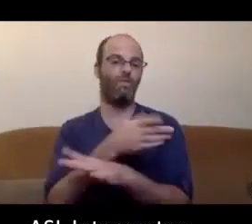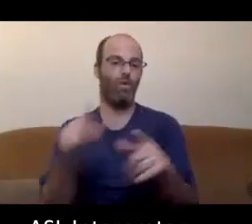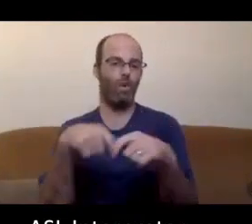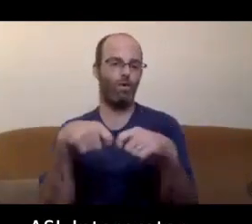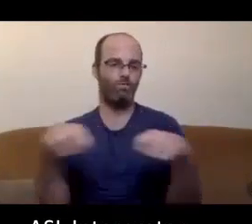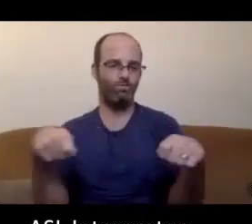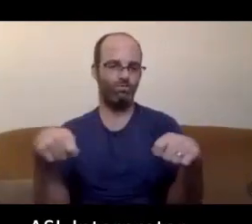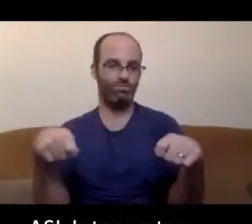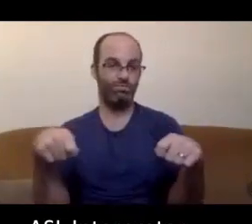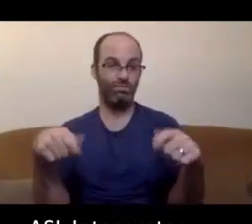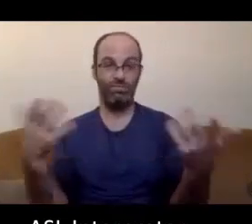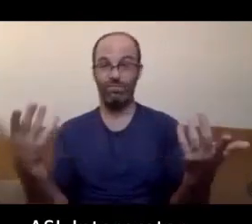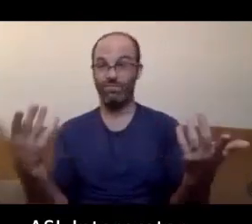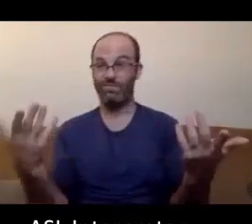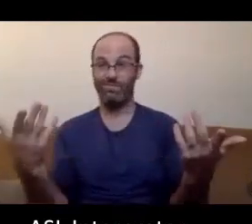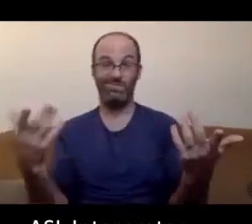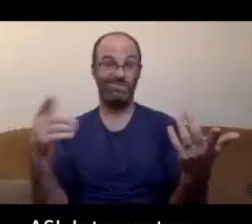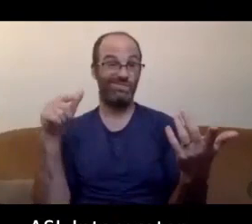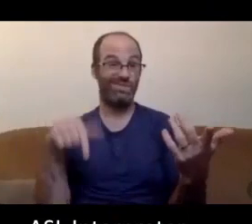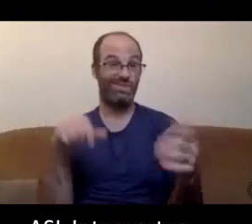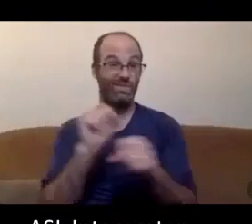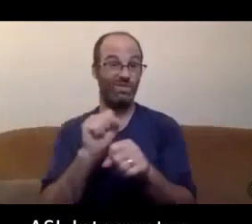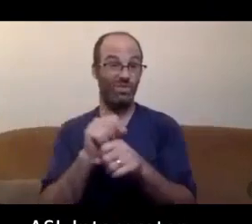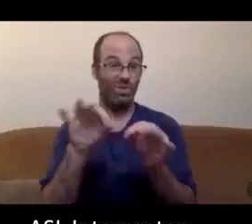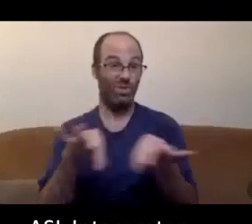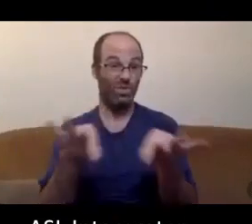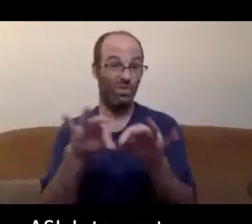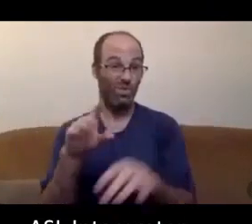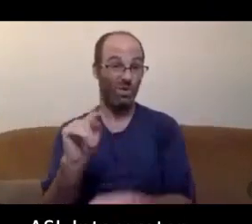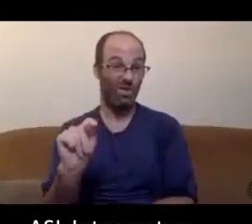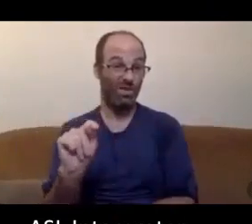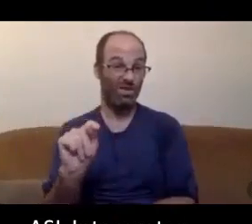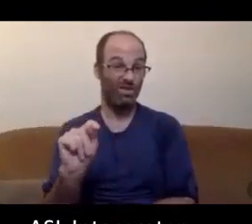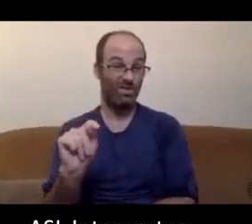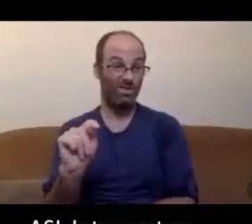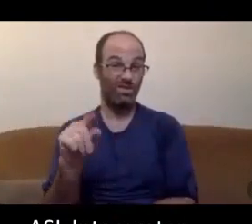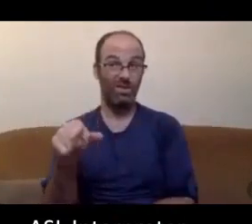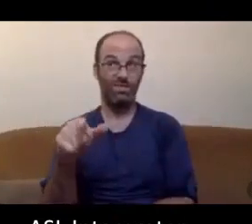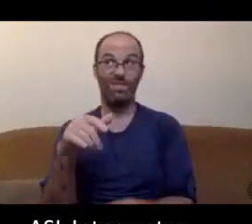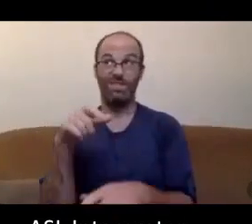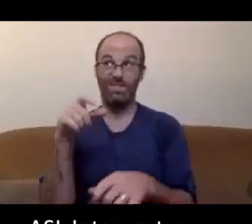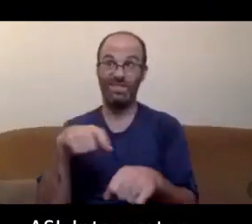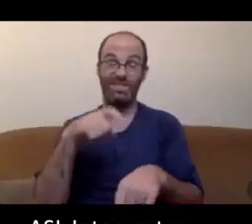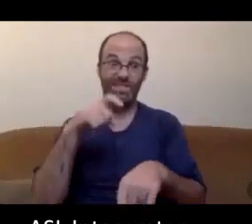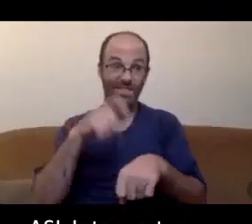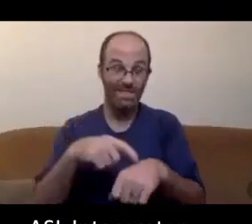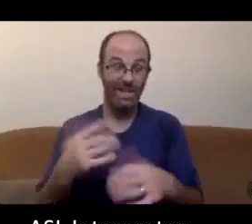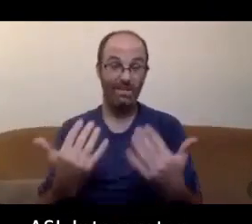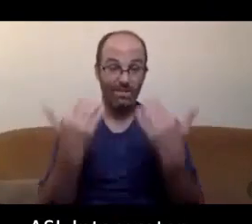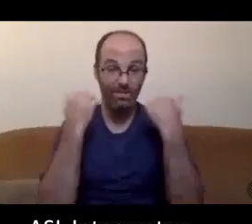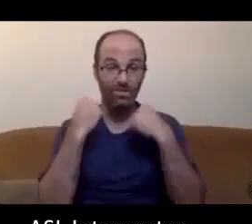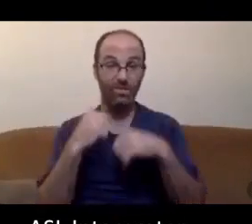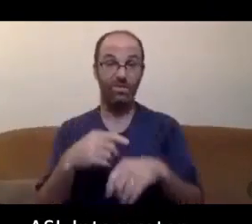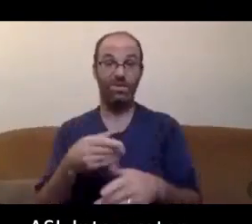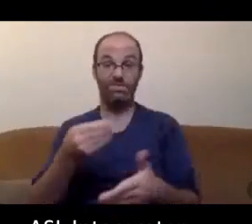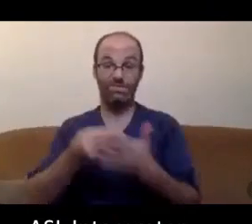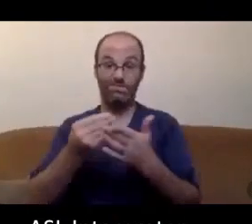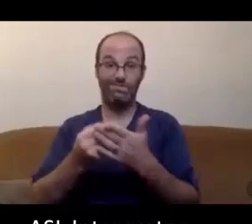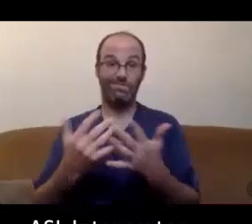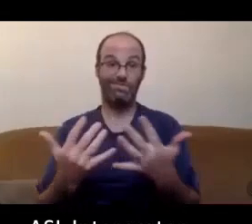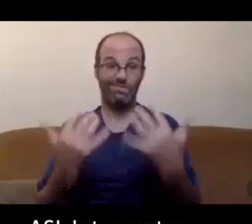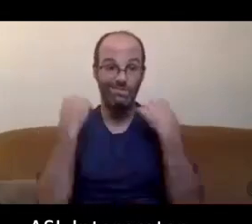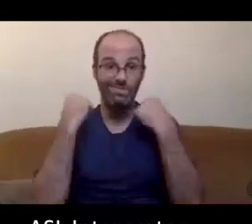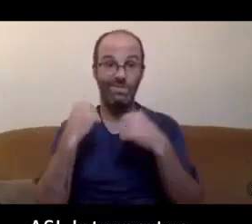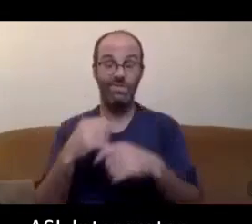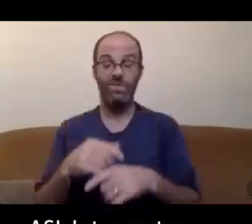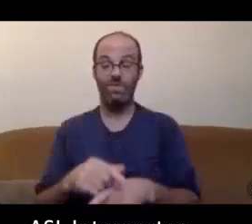worth it? Is this something that is really just timely and time consuming and costly, and there are only a handful of